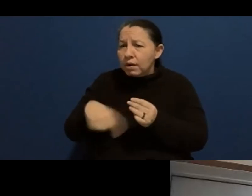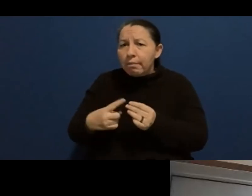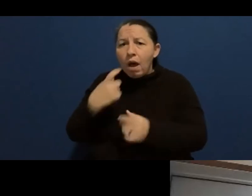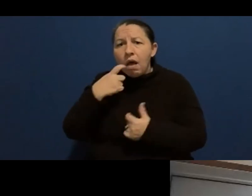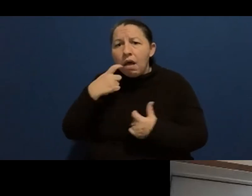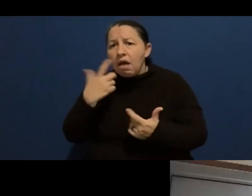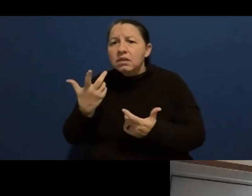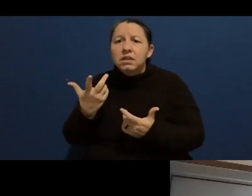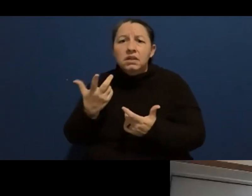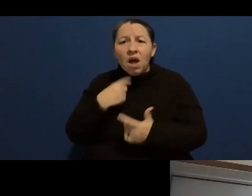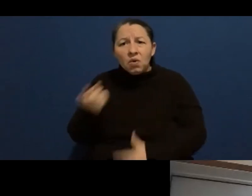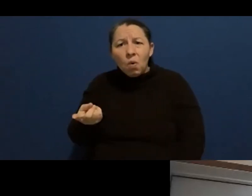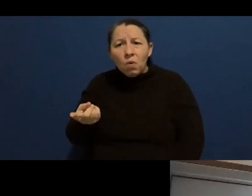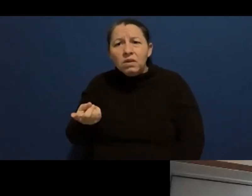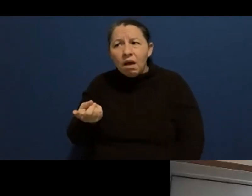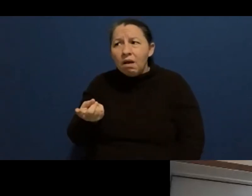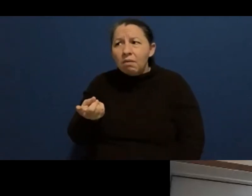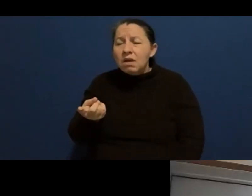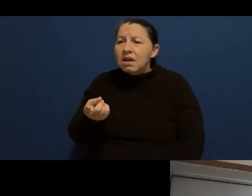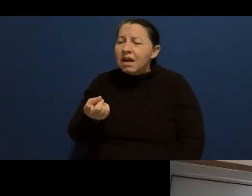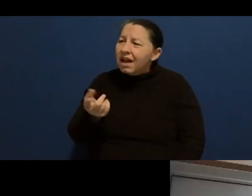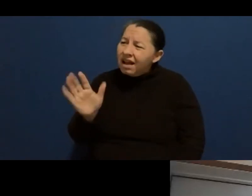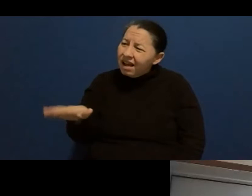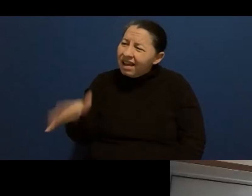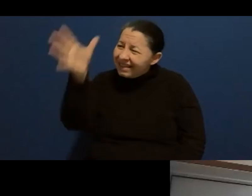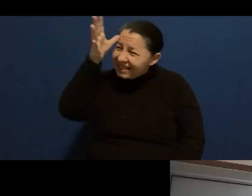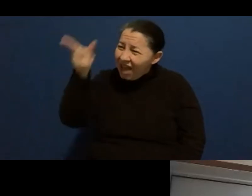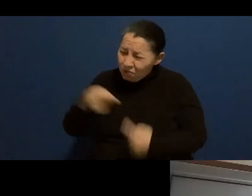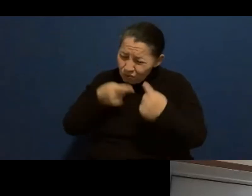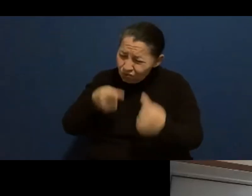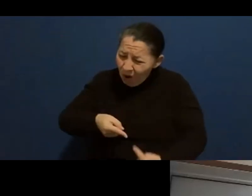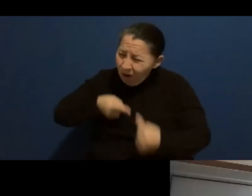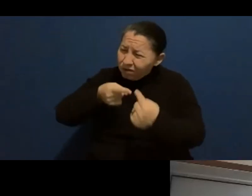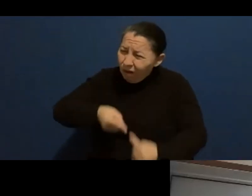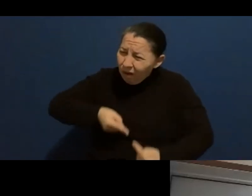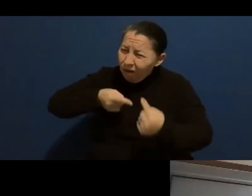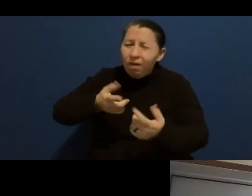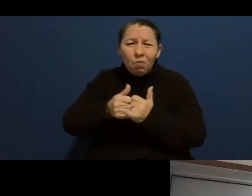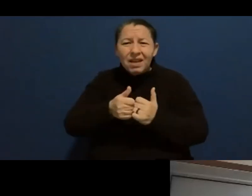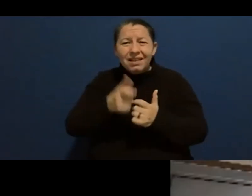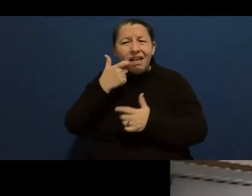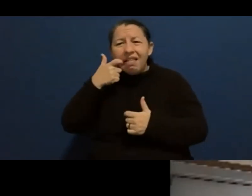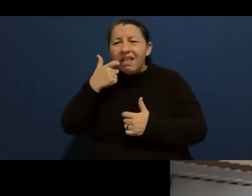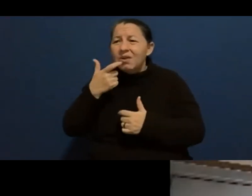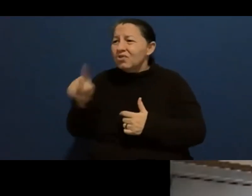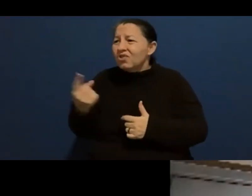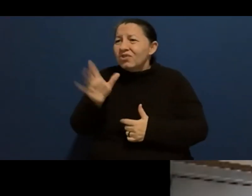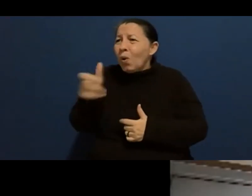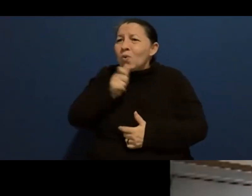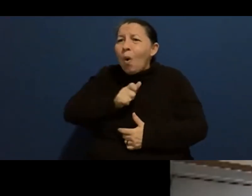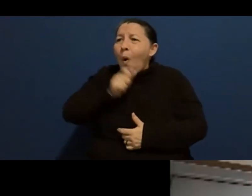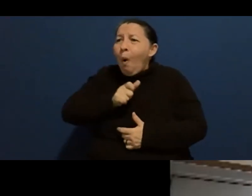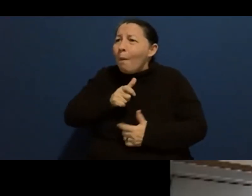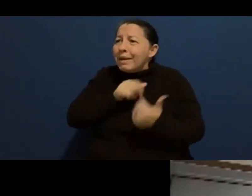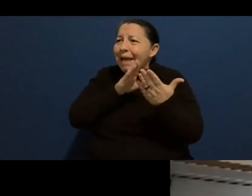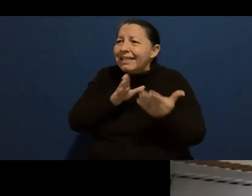I said, Daddy, you struggled with those addictions, and it was simply your coping mechanism at the time. You did the best you could with the tools